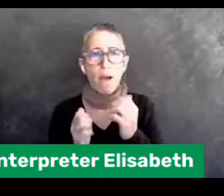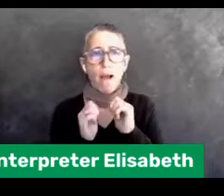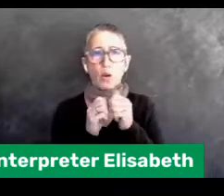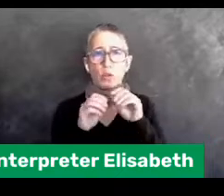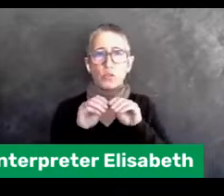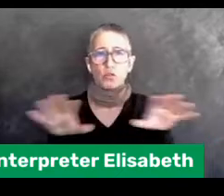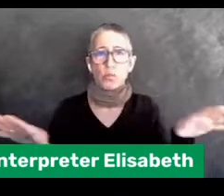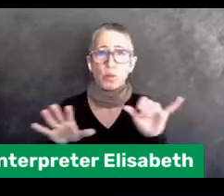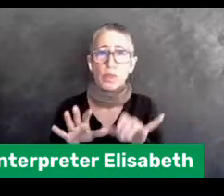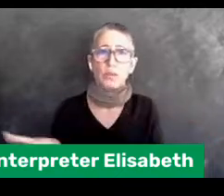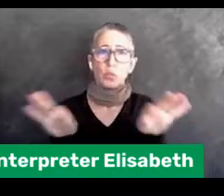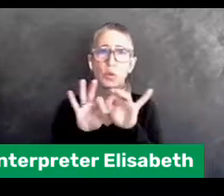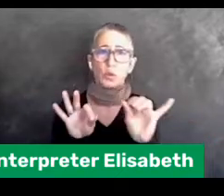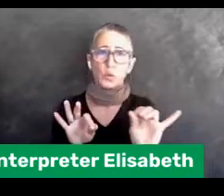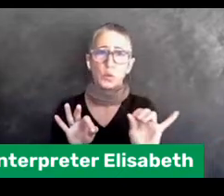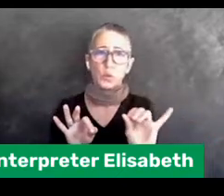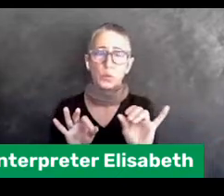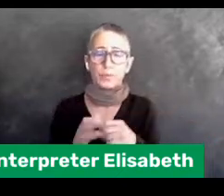well.